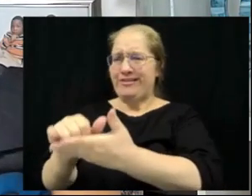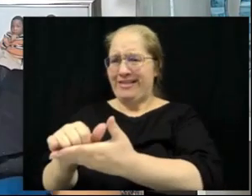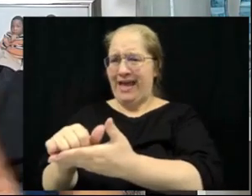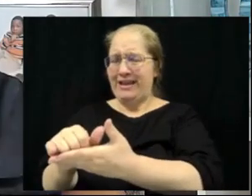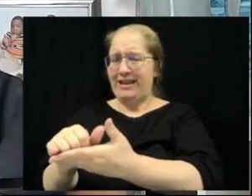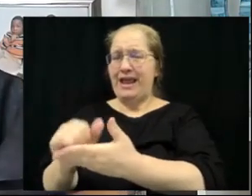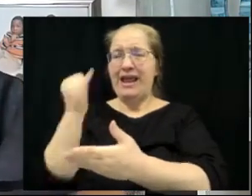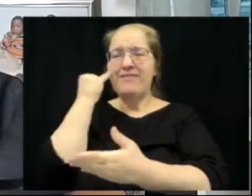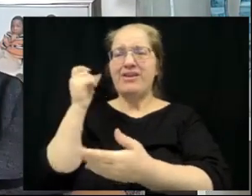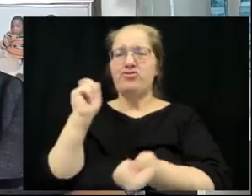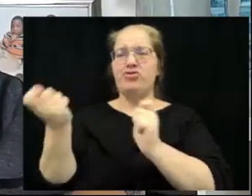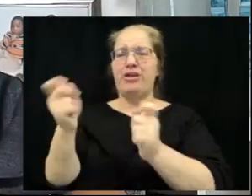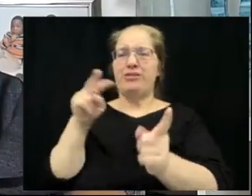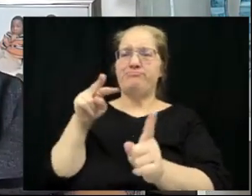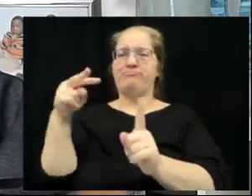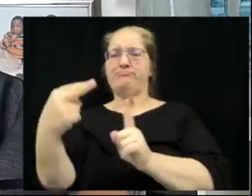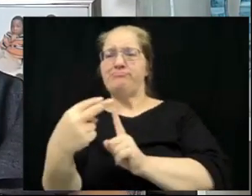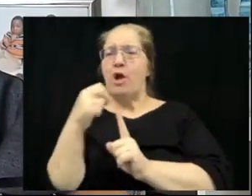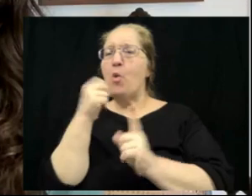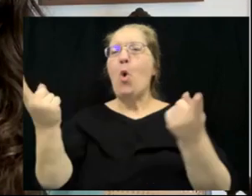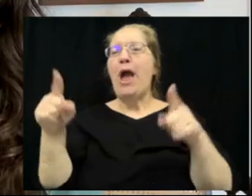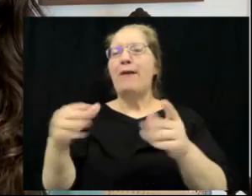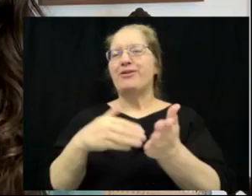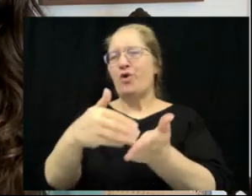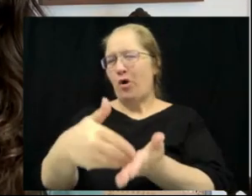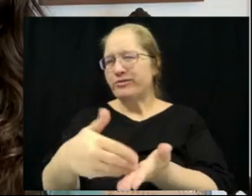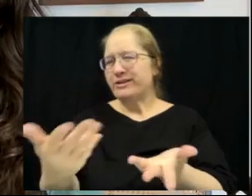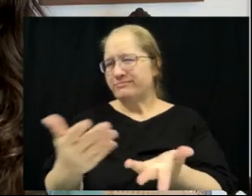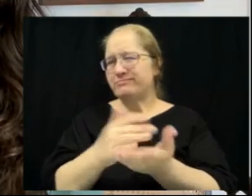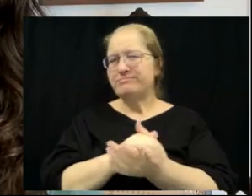that, this won't happen as much.